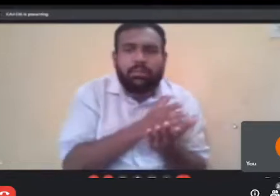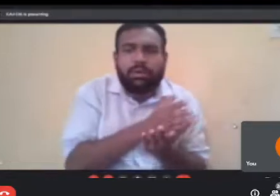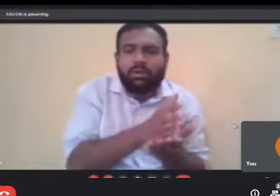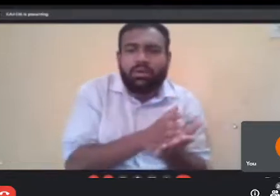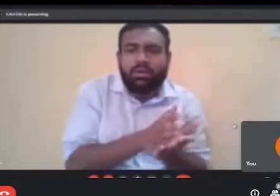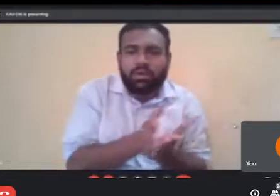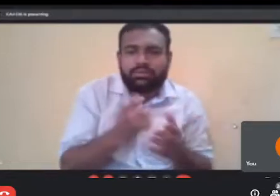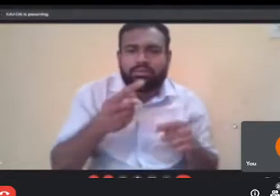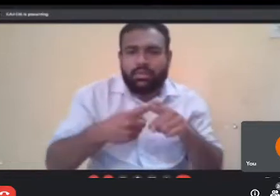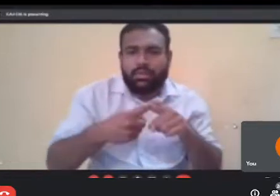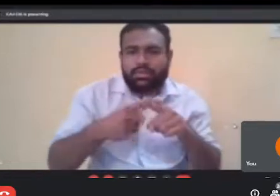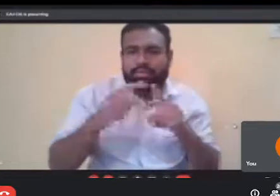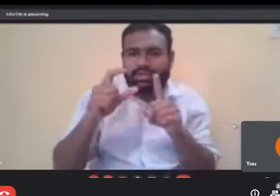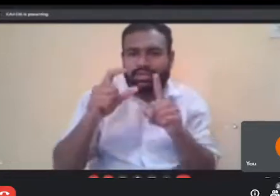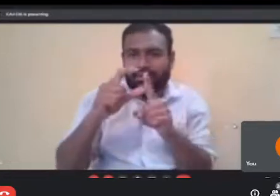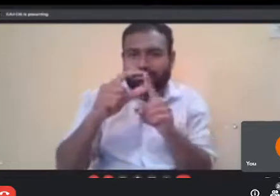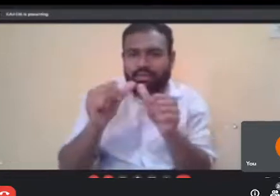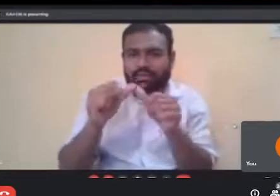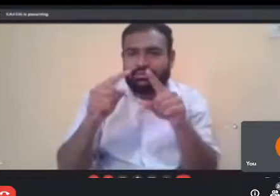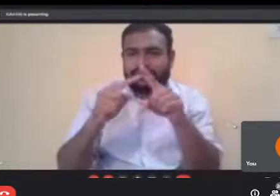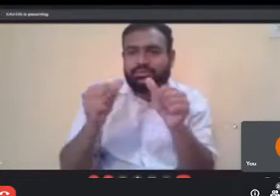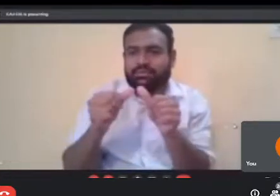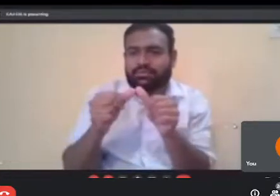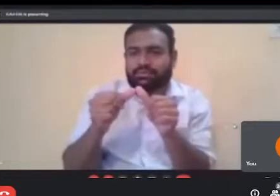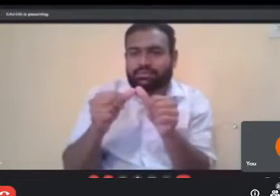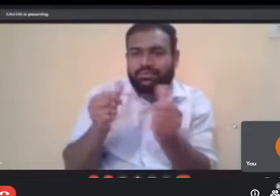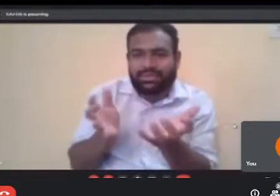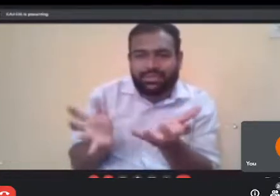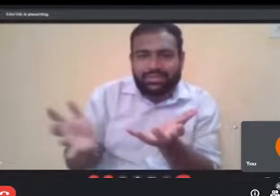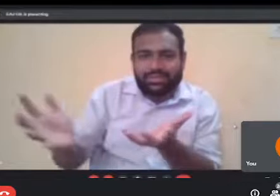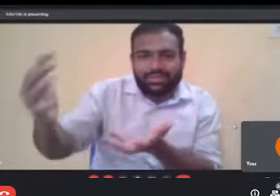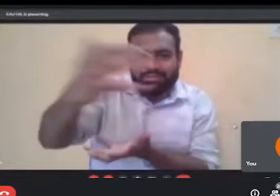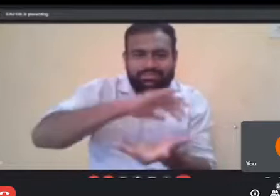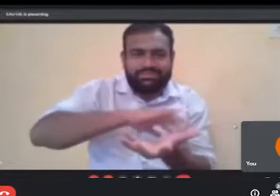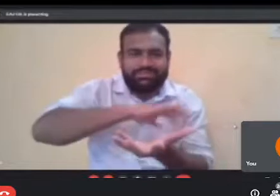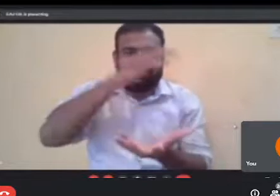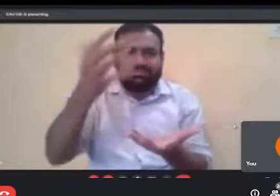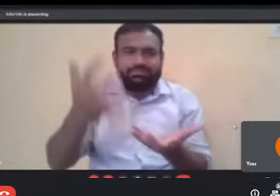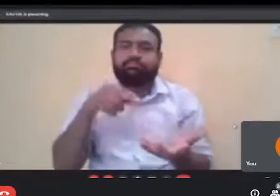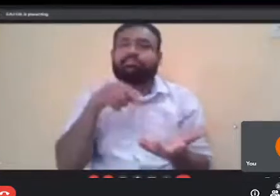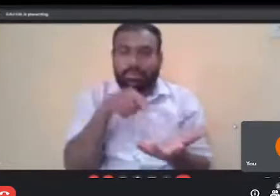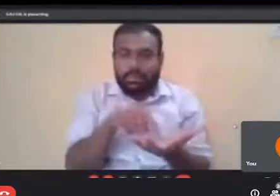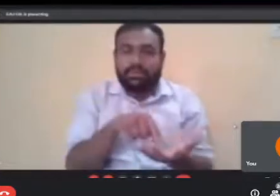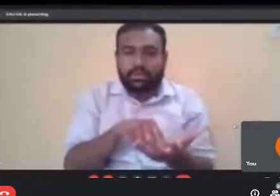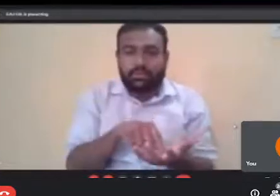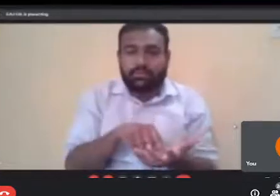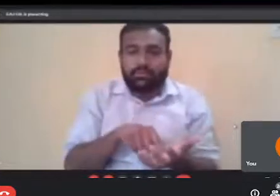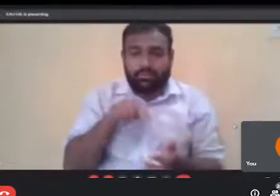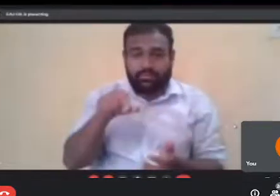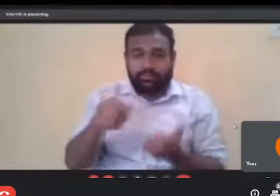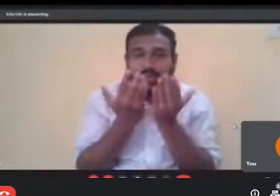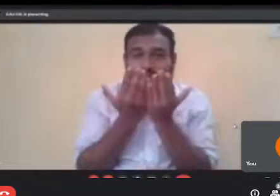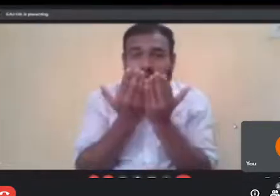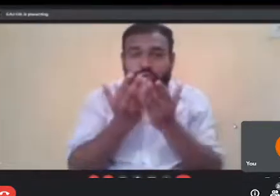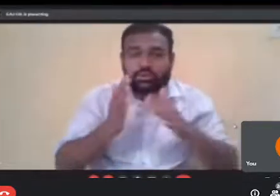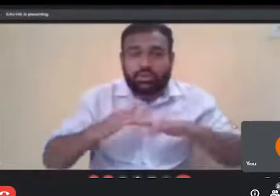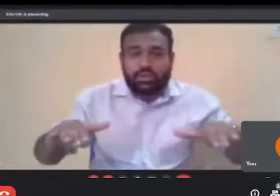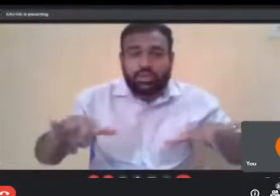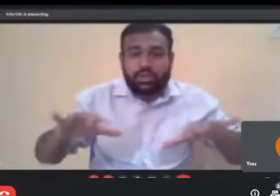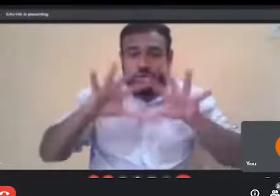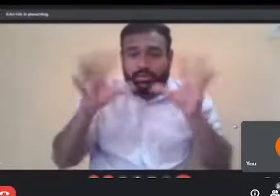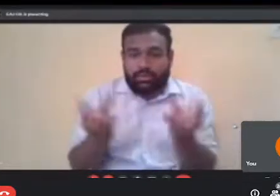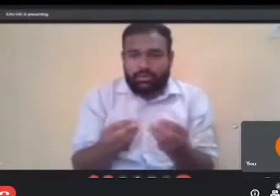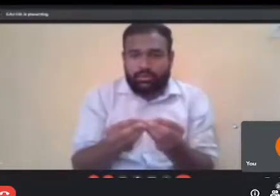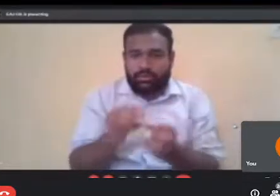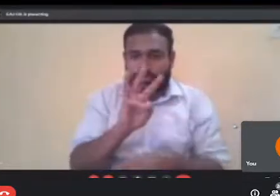to give the, you know, research of different you know, data, the data which we collect from the teachers and all. Then